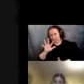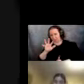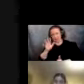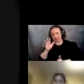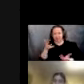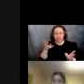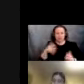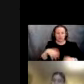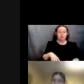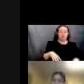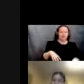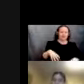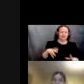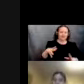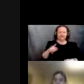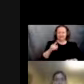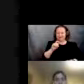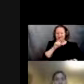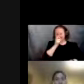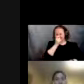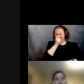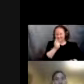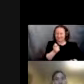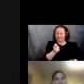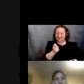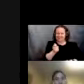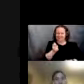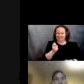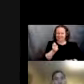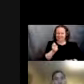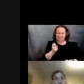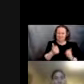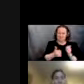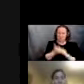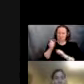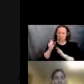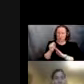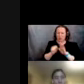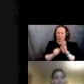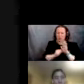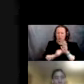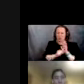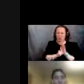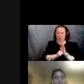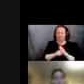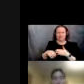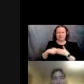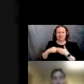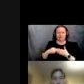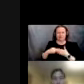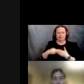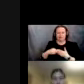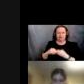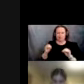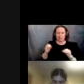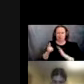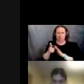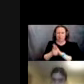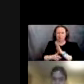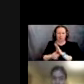Interestingly, there wasn't a lot of restriction in many states at the time between